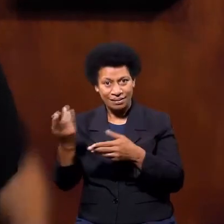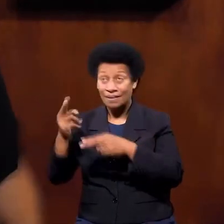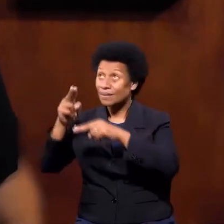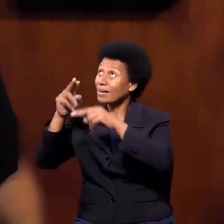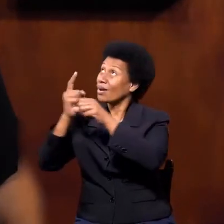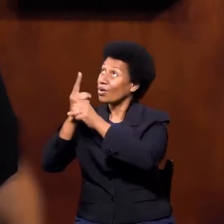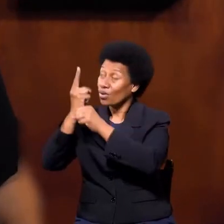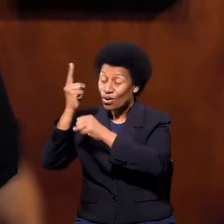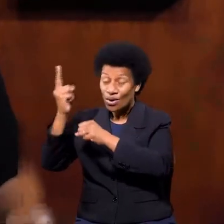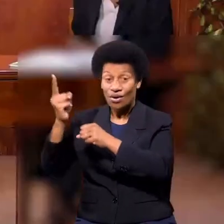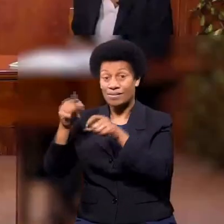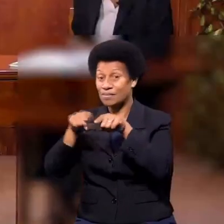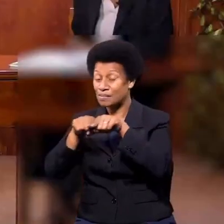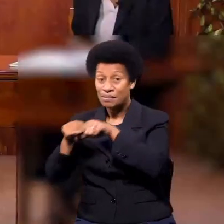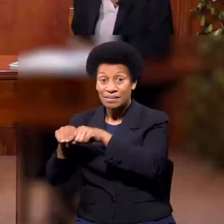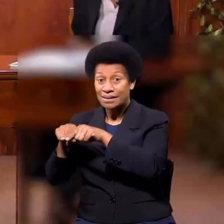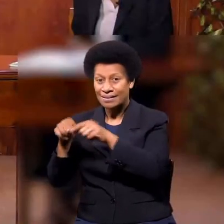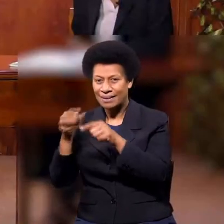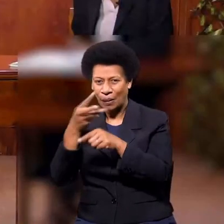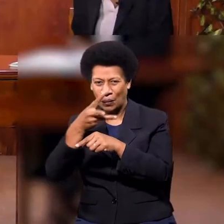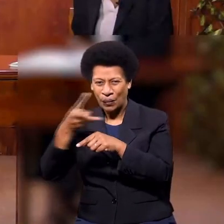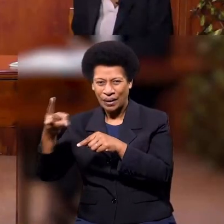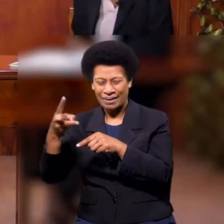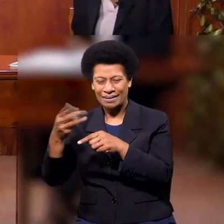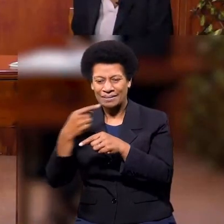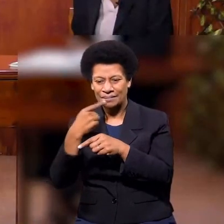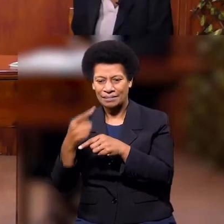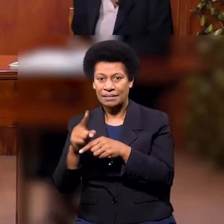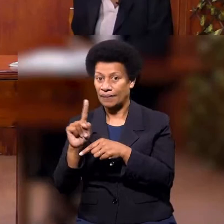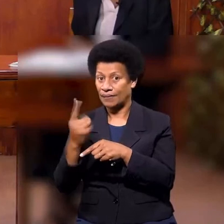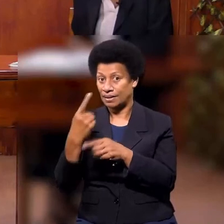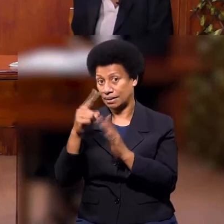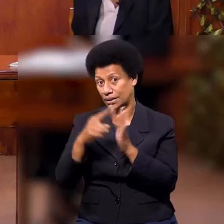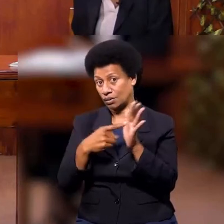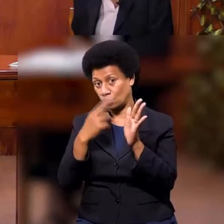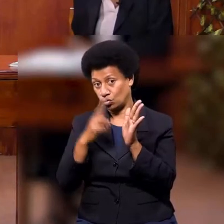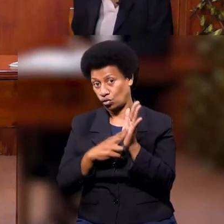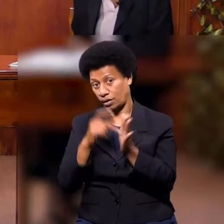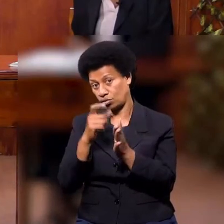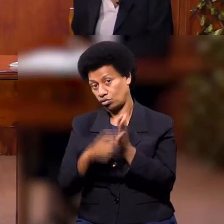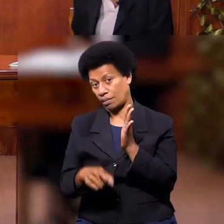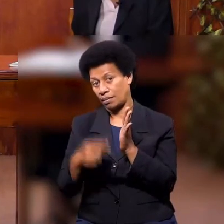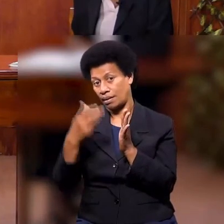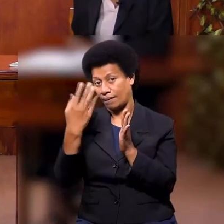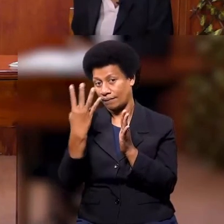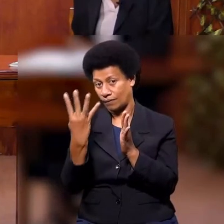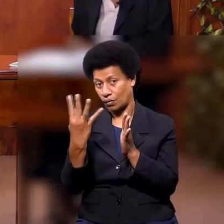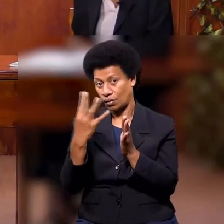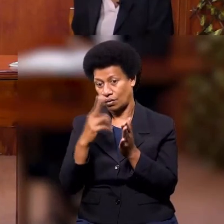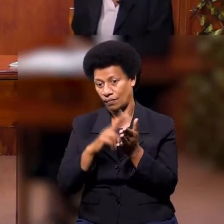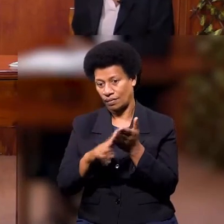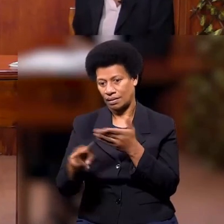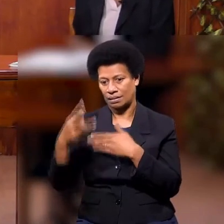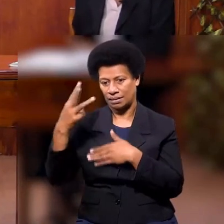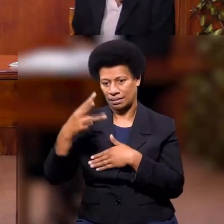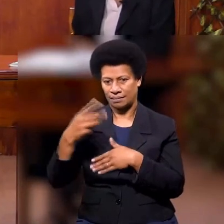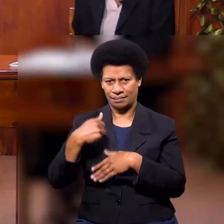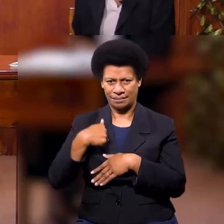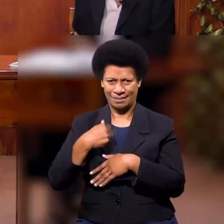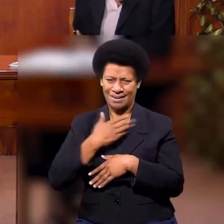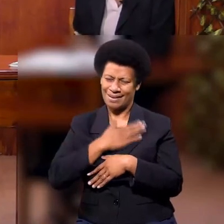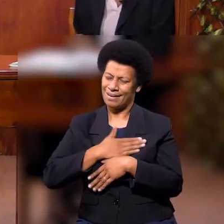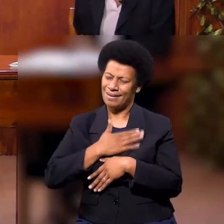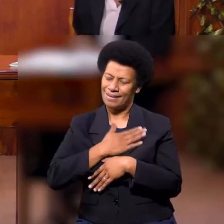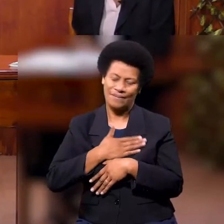me, my favorite text, which put all of this in a nutshell, is in 1 John chapter 4, verse 18. I love